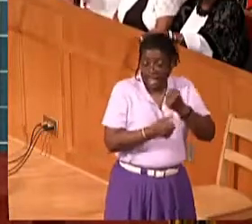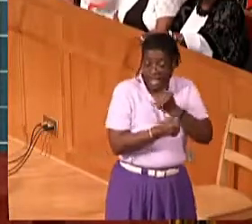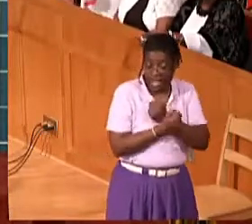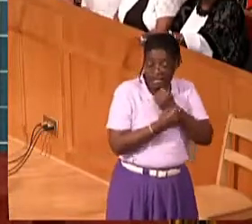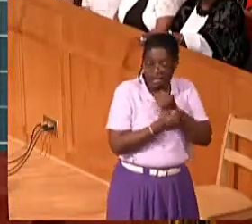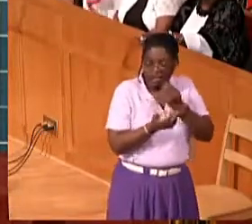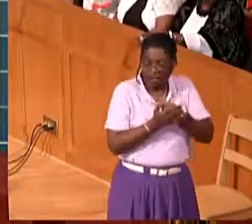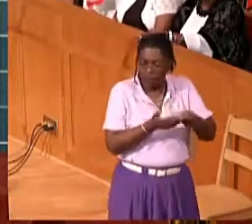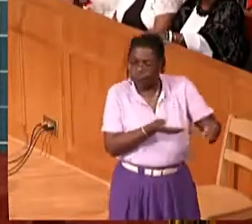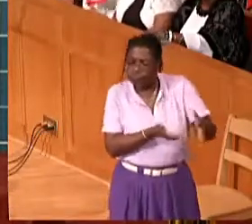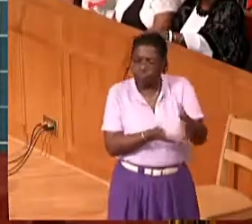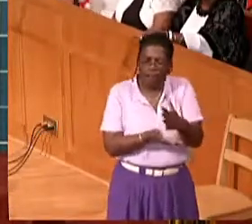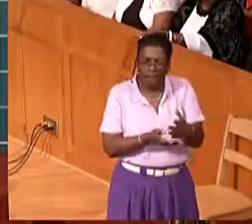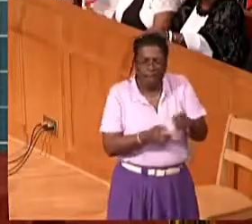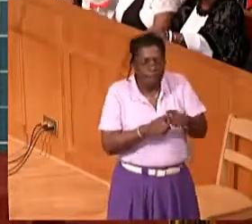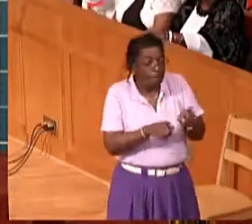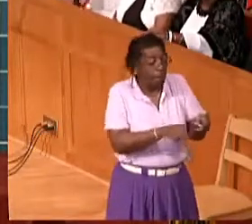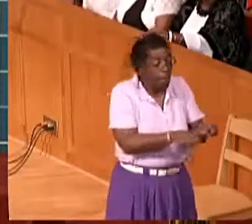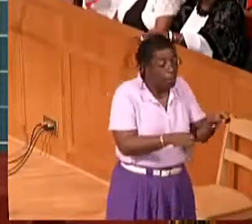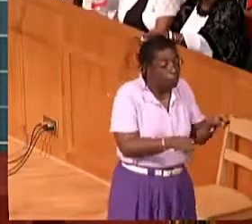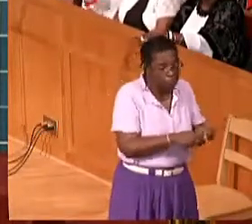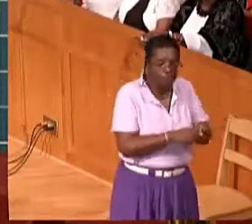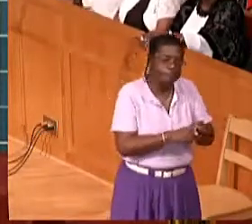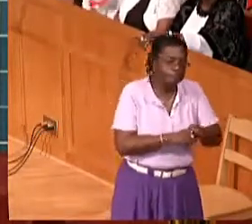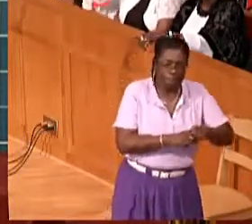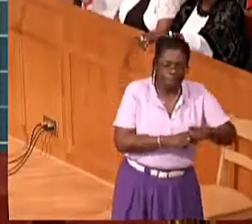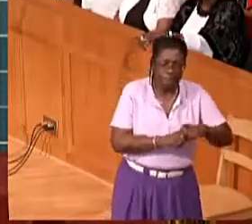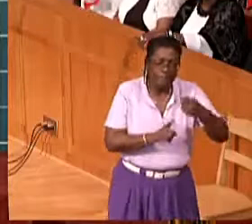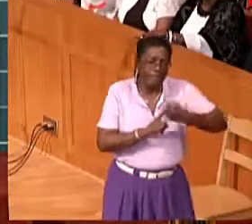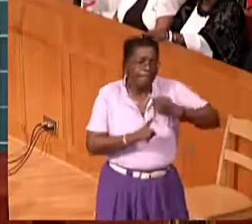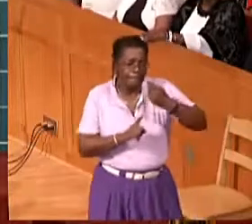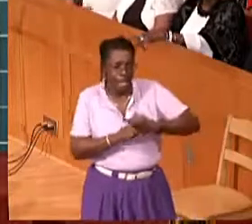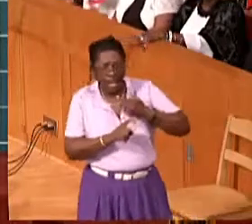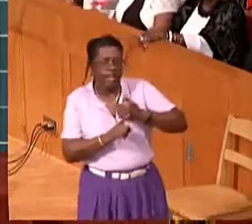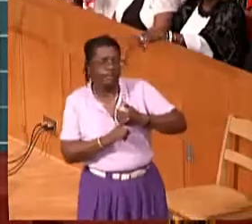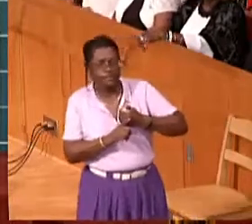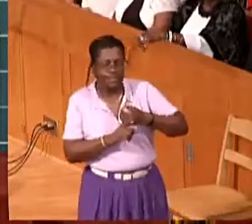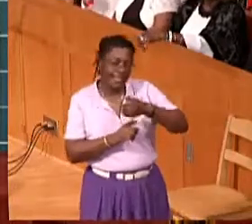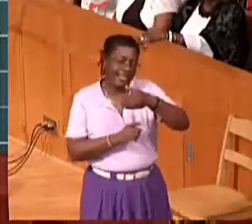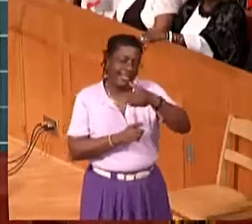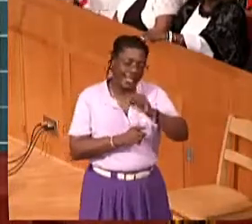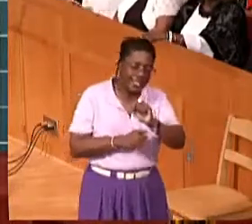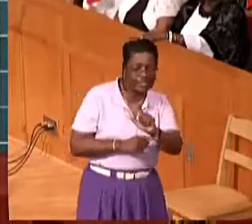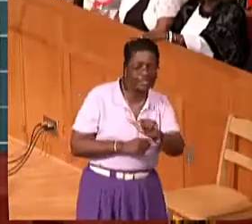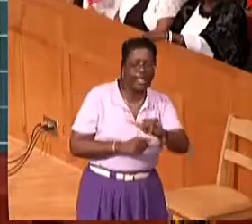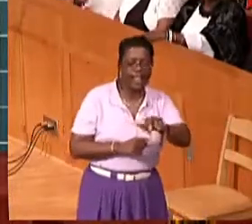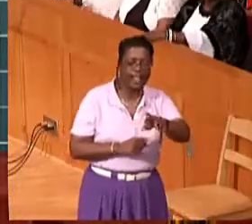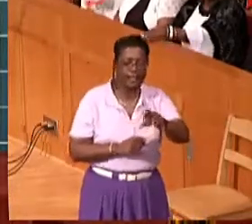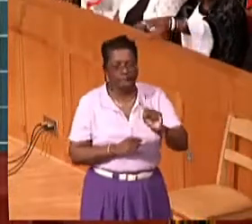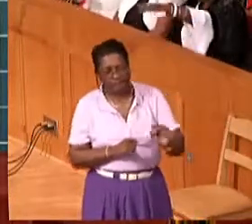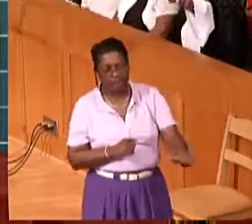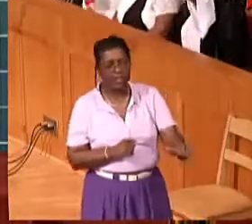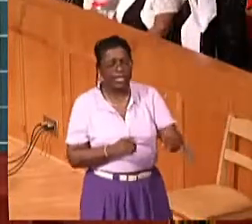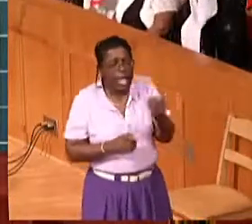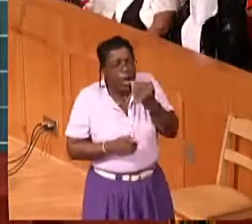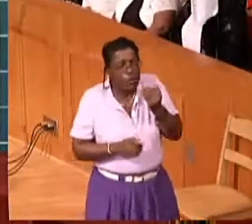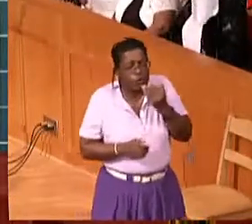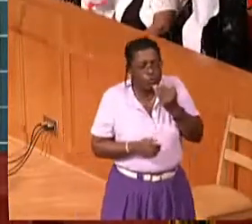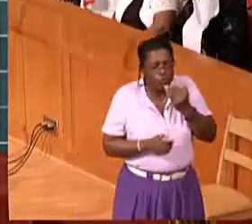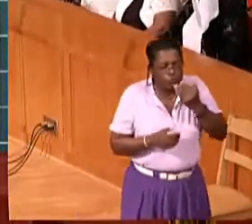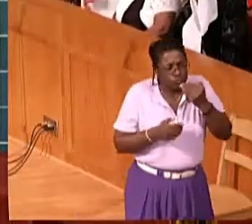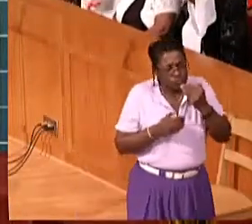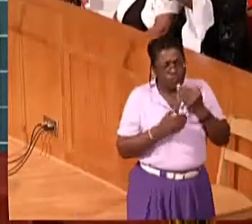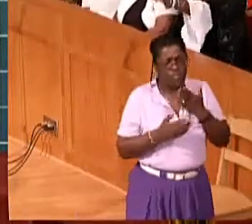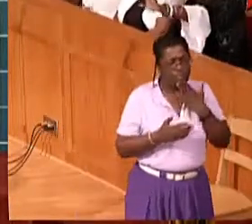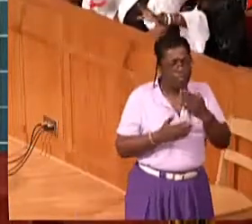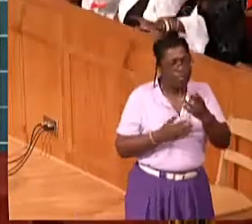that even a cool drink of water given in the name of a prophet, I could reap a prophet's reward. Not only did I learn how to